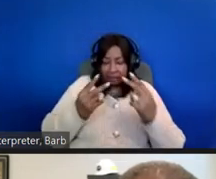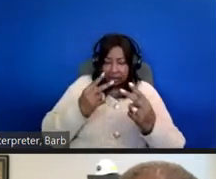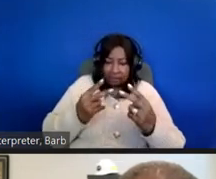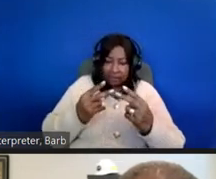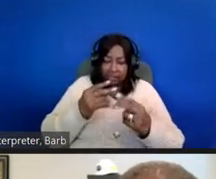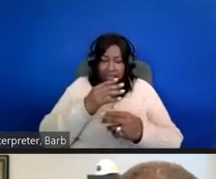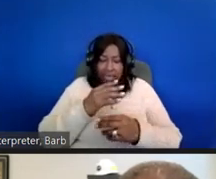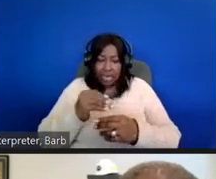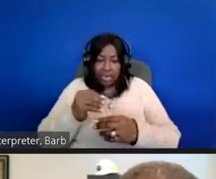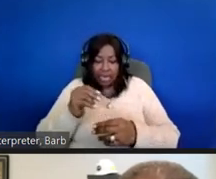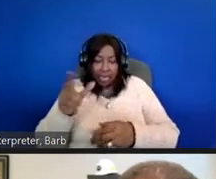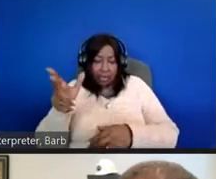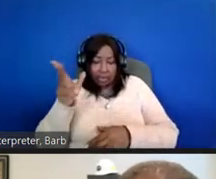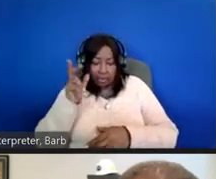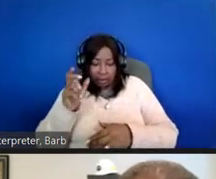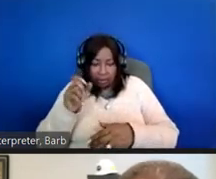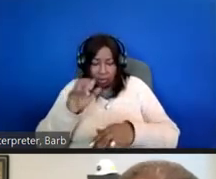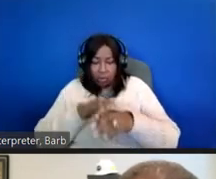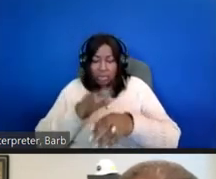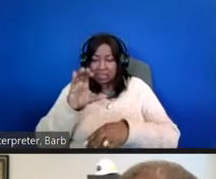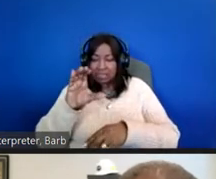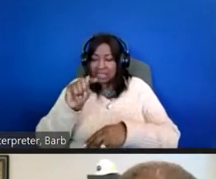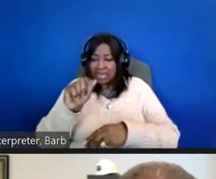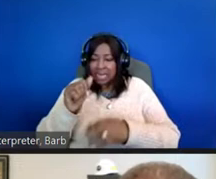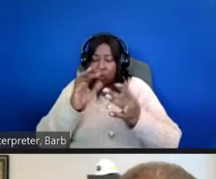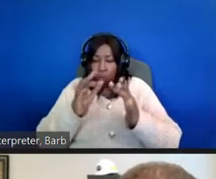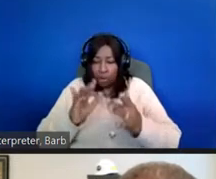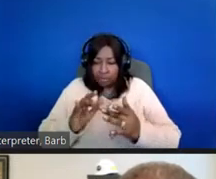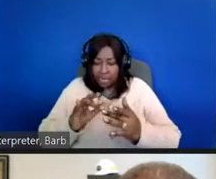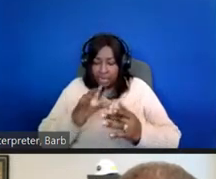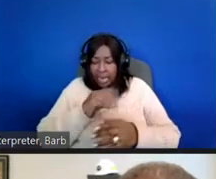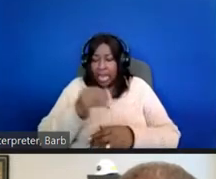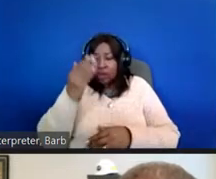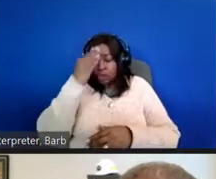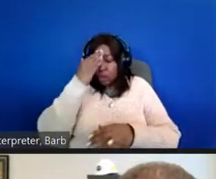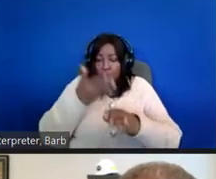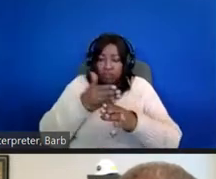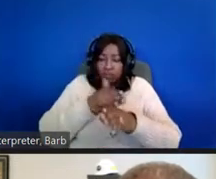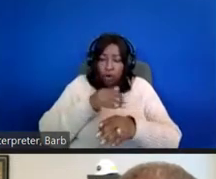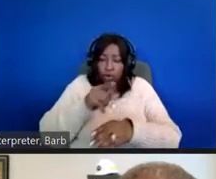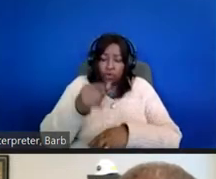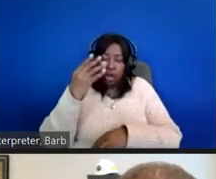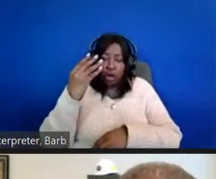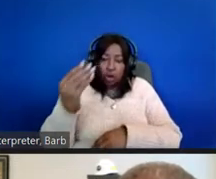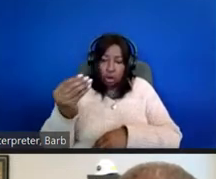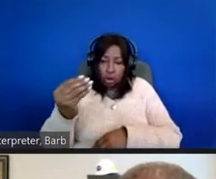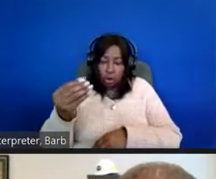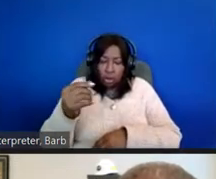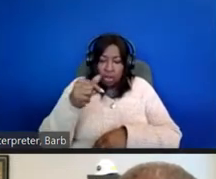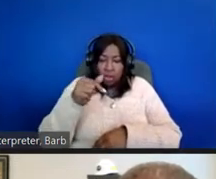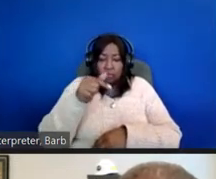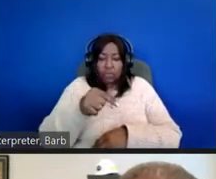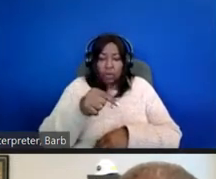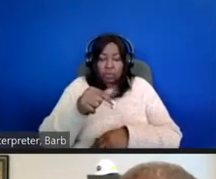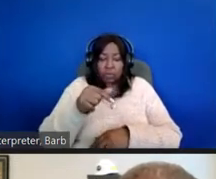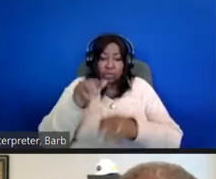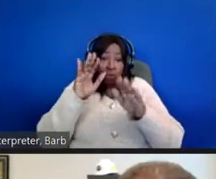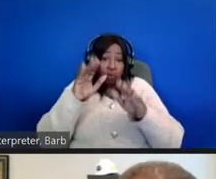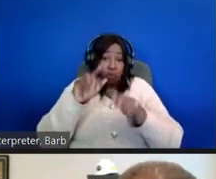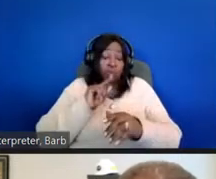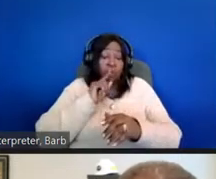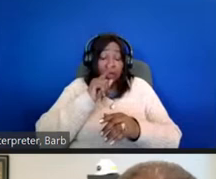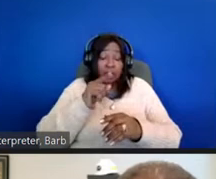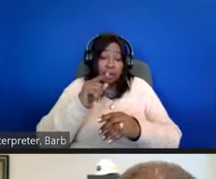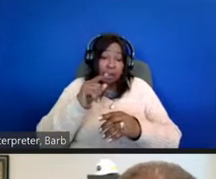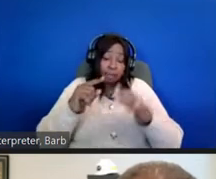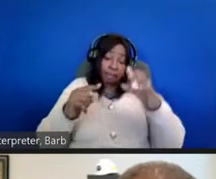website. And know before go pages and everything else are incredibly popular, you know, just across the